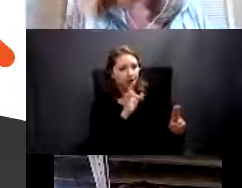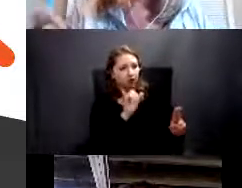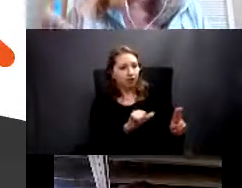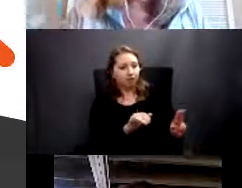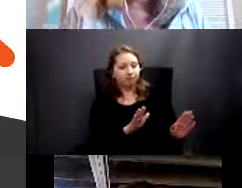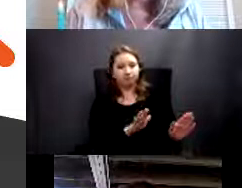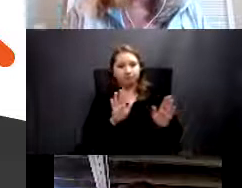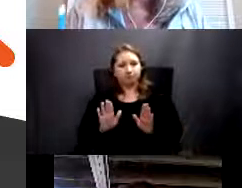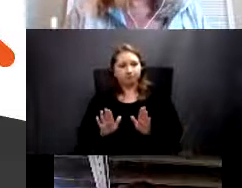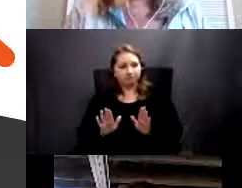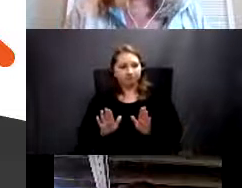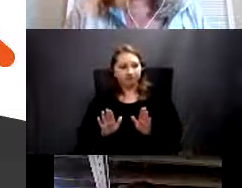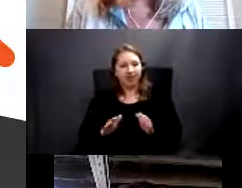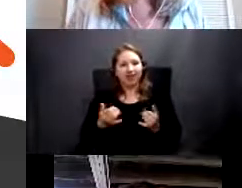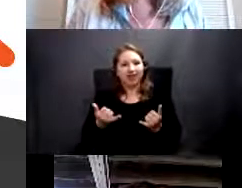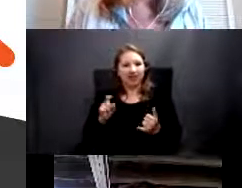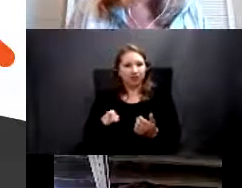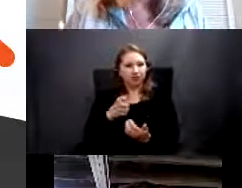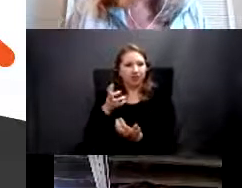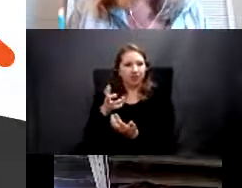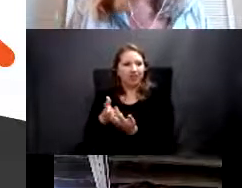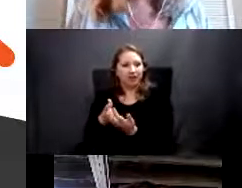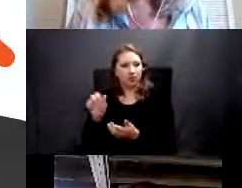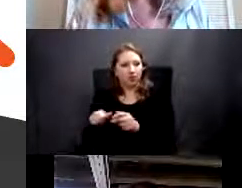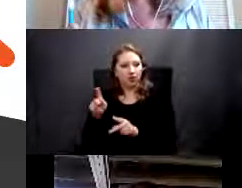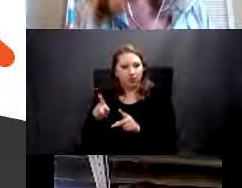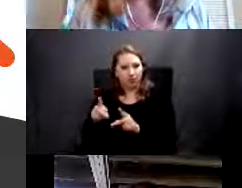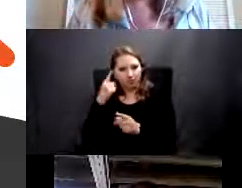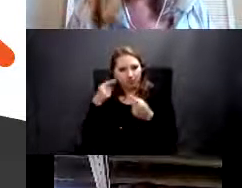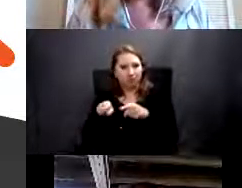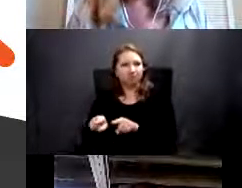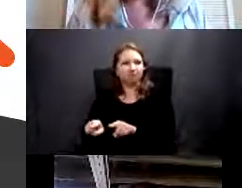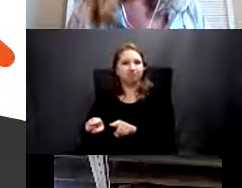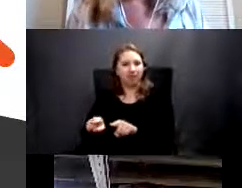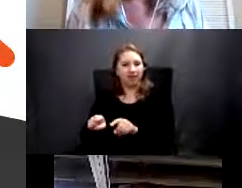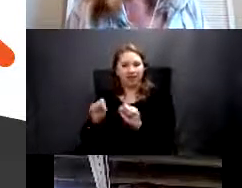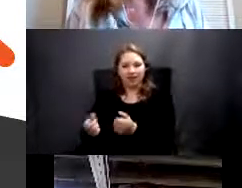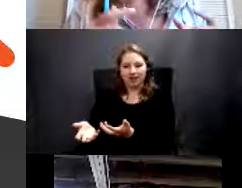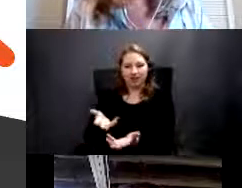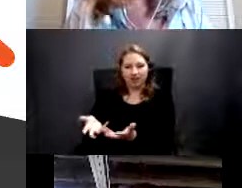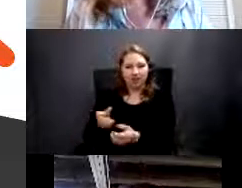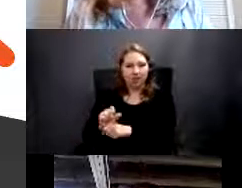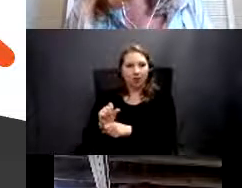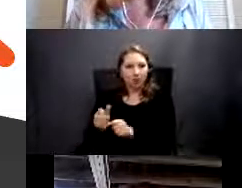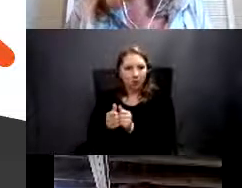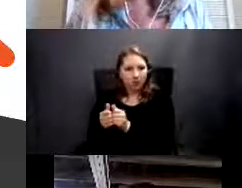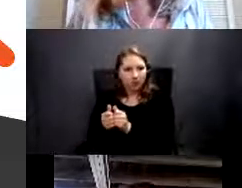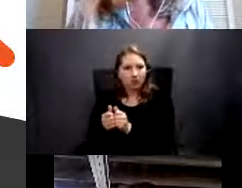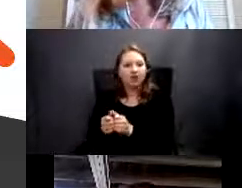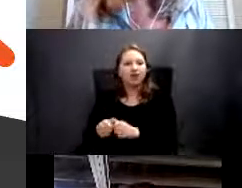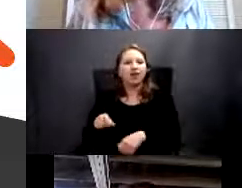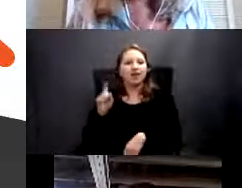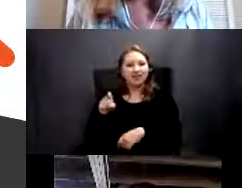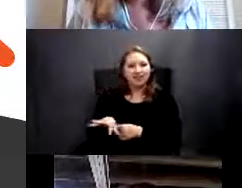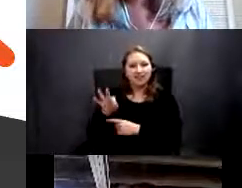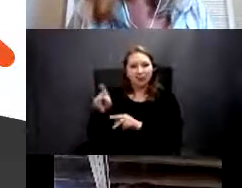to find the people that I align with. And I need to find the people that I can collaborate with. And I need to find the people that